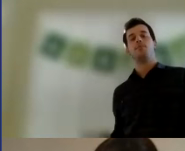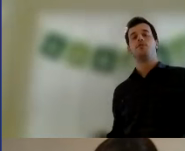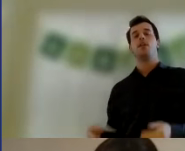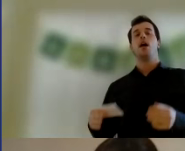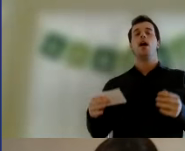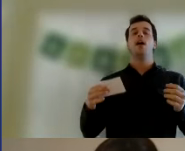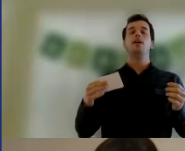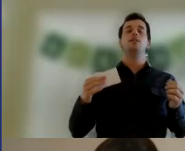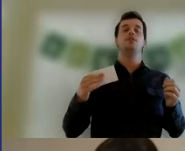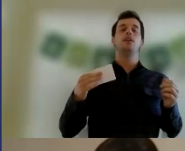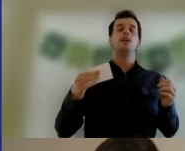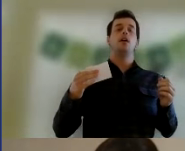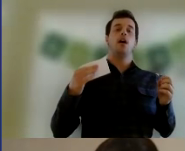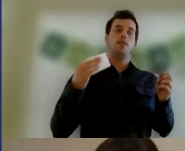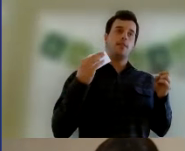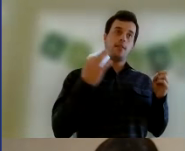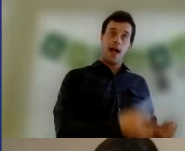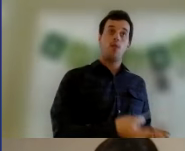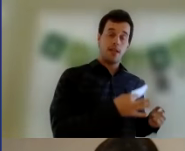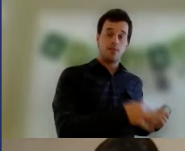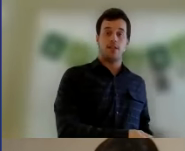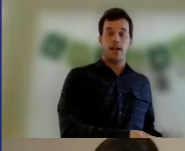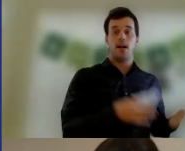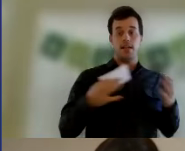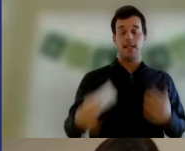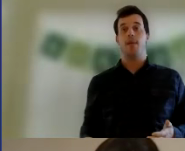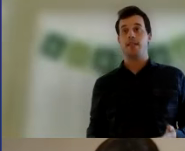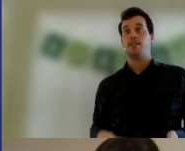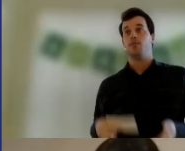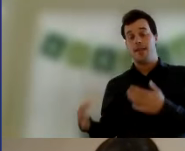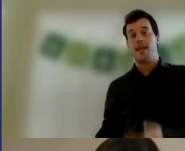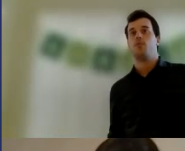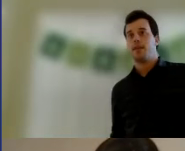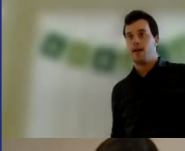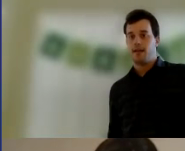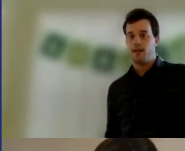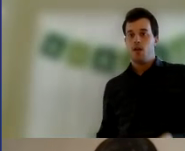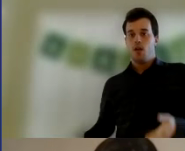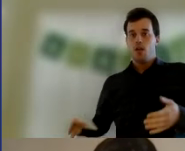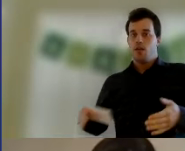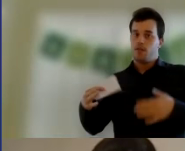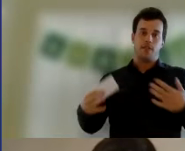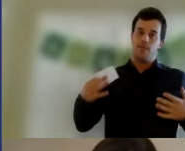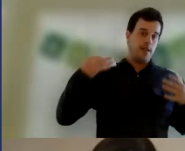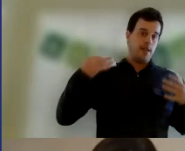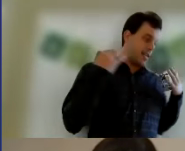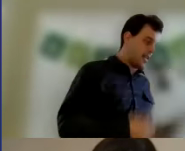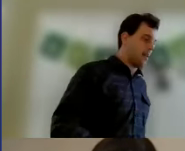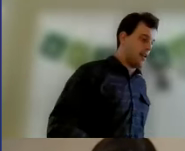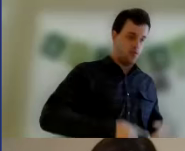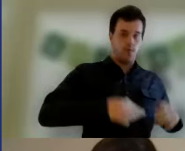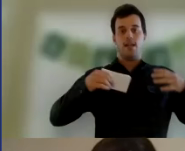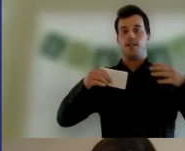some examples of how we use internet on a daily basis and why we can't do without it. For example, we